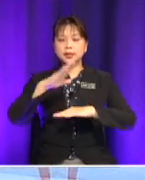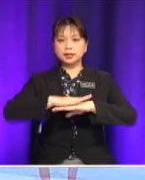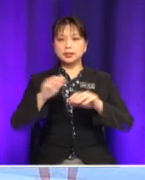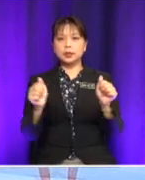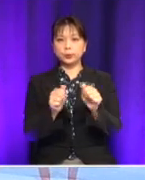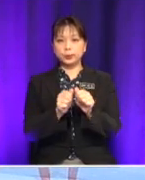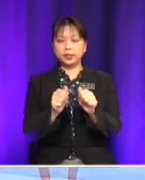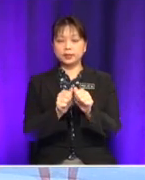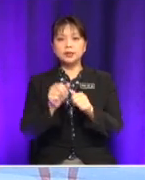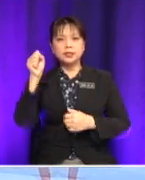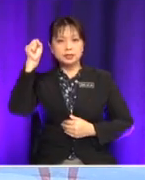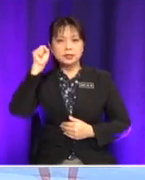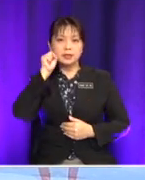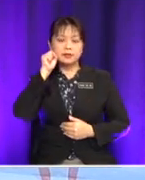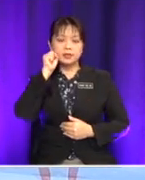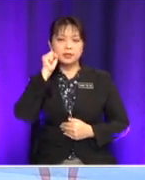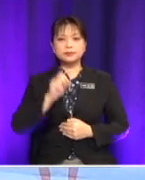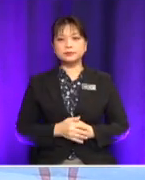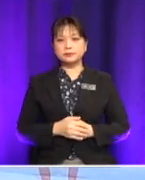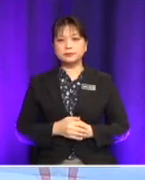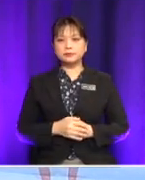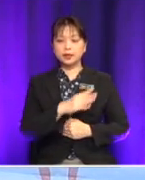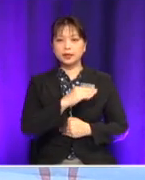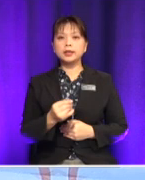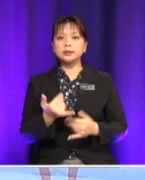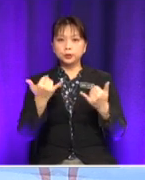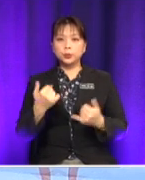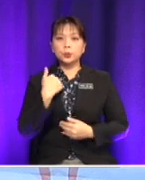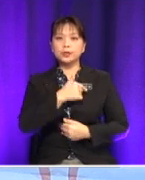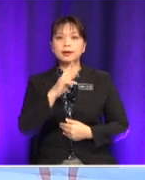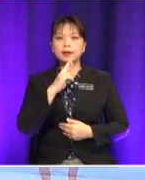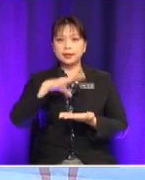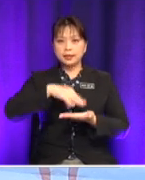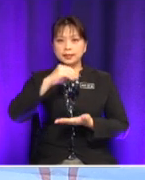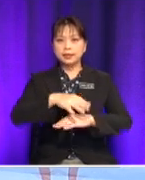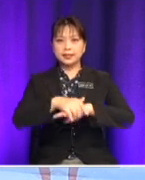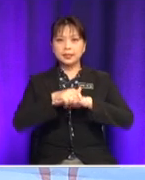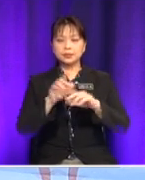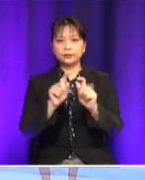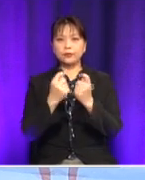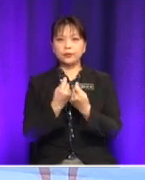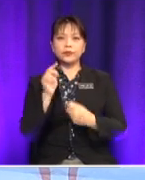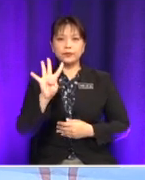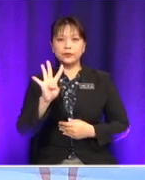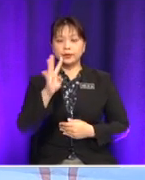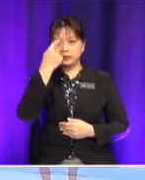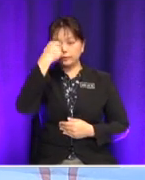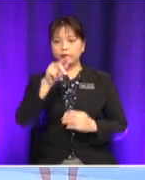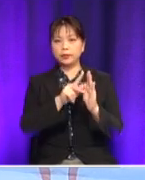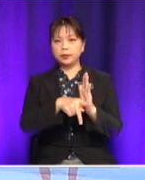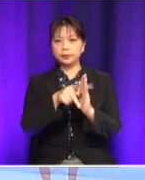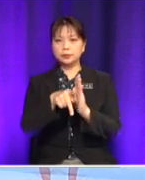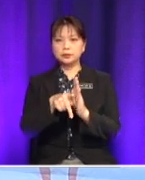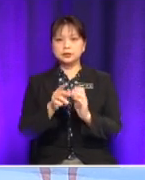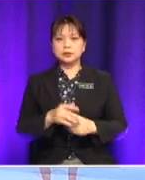me, Shafika Farahin. And for today's slot, we are going to be learning Bahasa Inggeris for Form 4 pupils. But